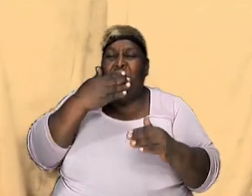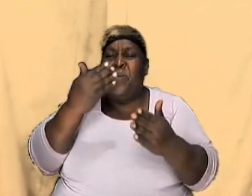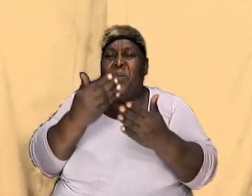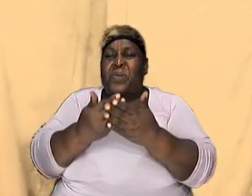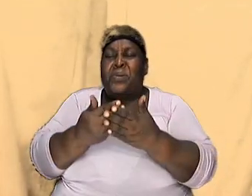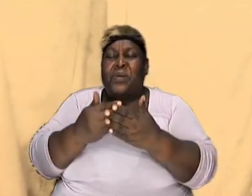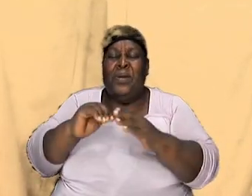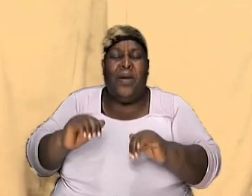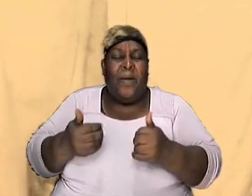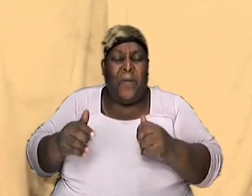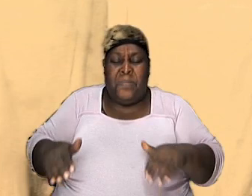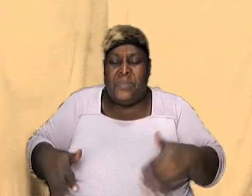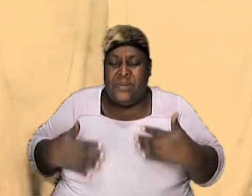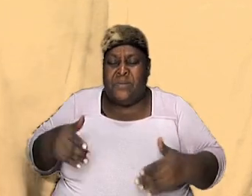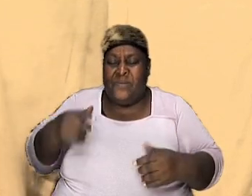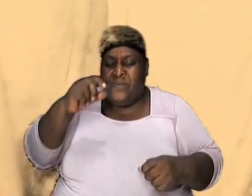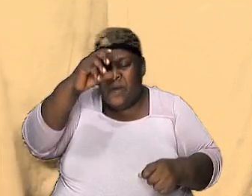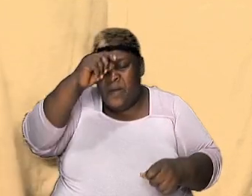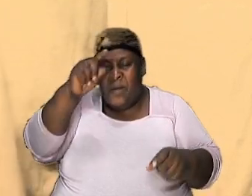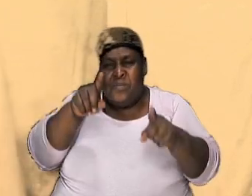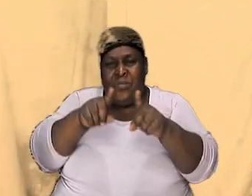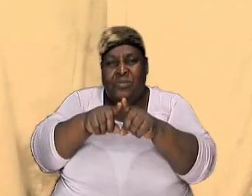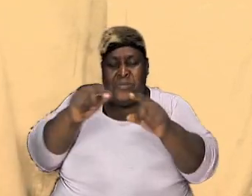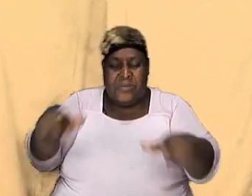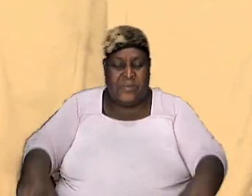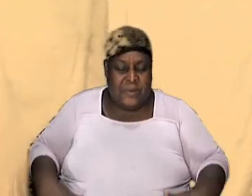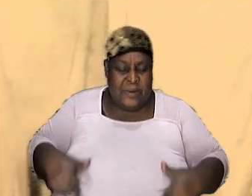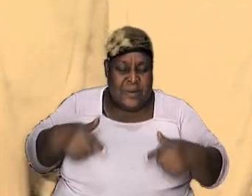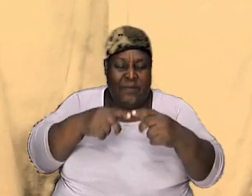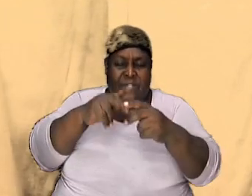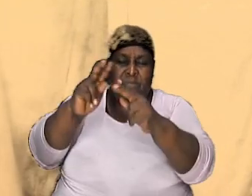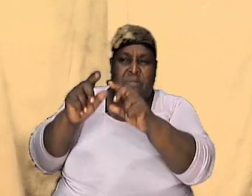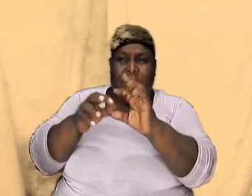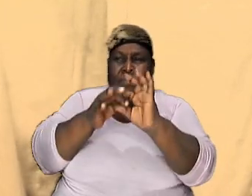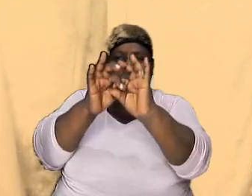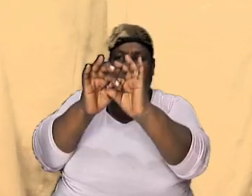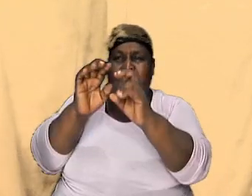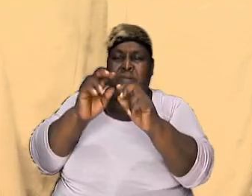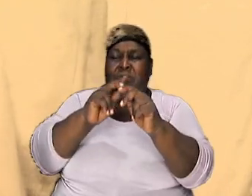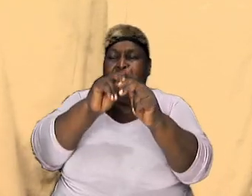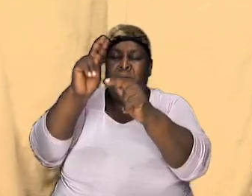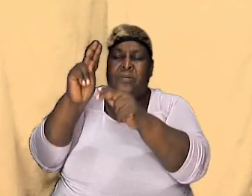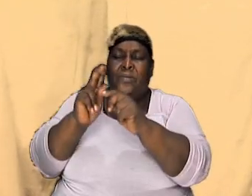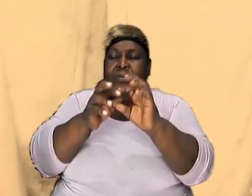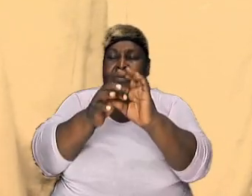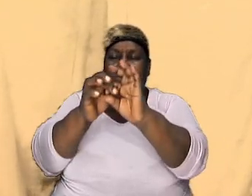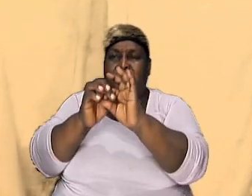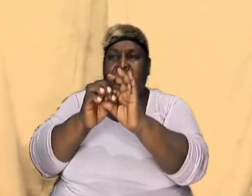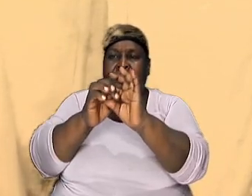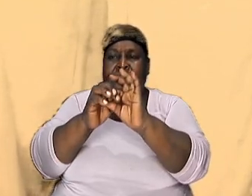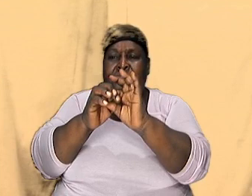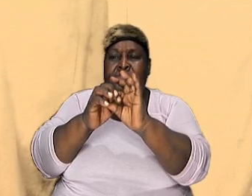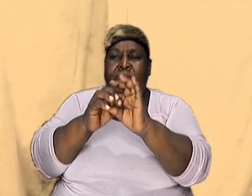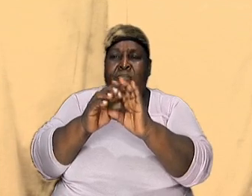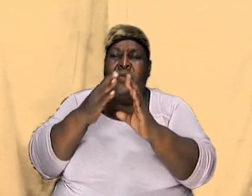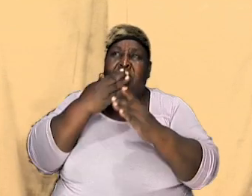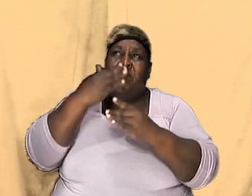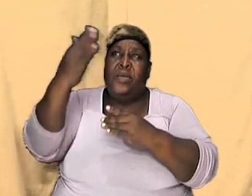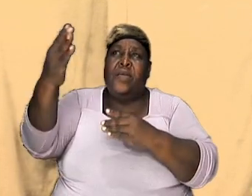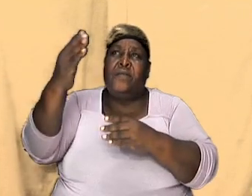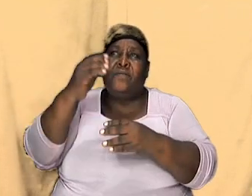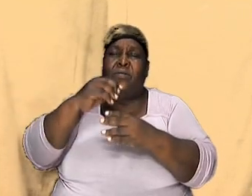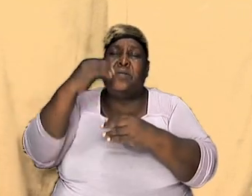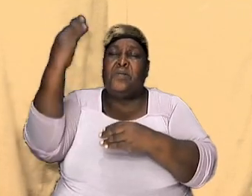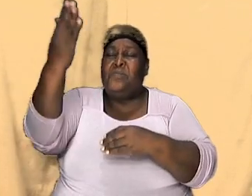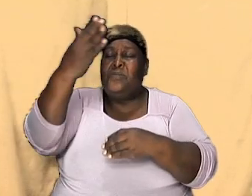and how pleasant it is for brethren to dwell together in unity. Amen. I'm grateful that I am in the presence of God